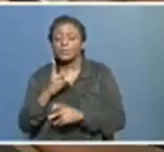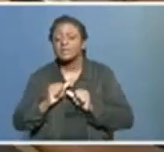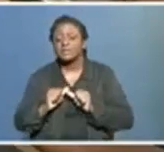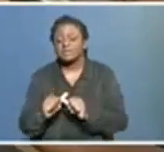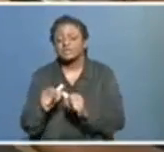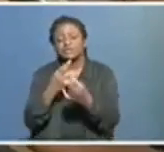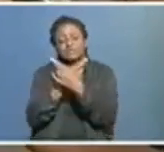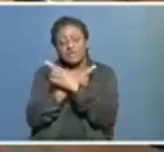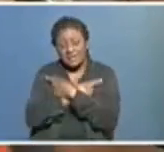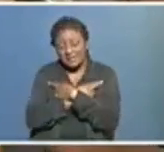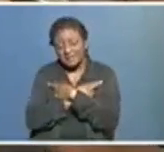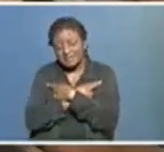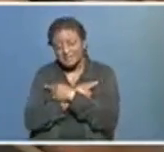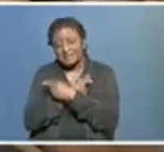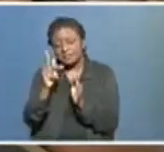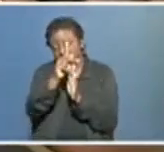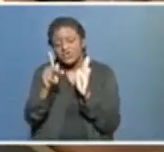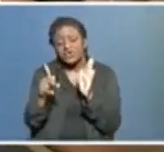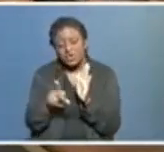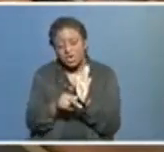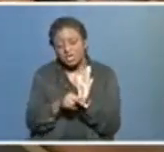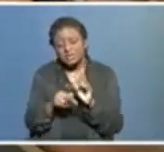the relaxation of our protocols, but